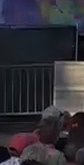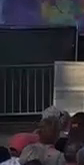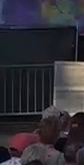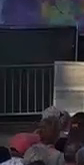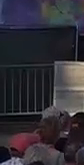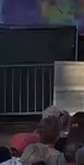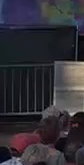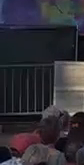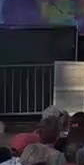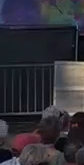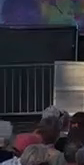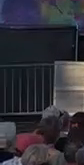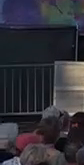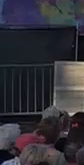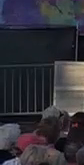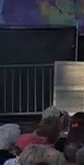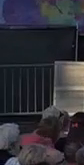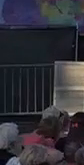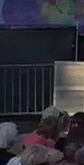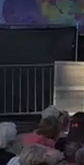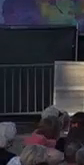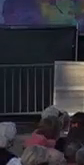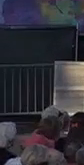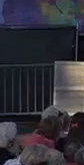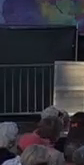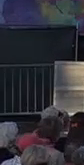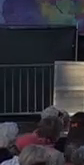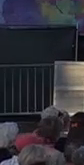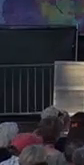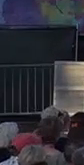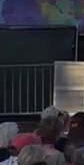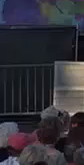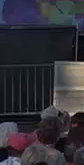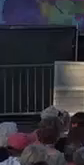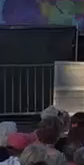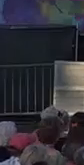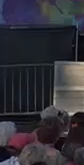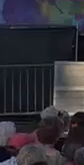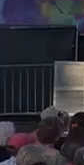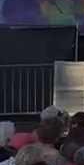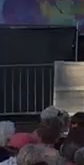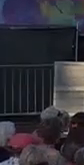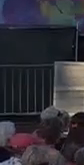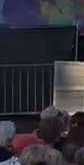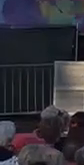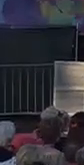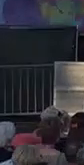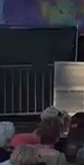Thank you.